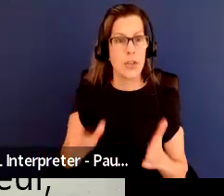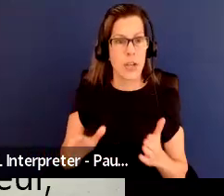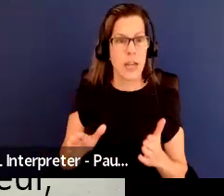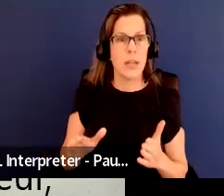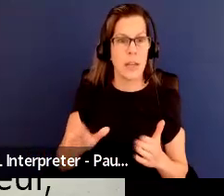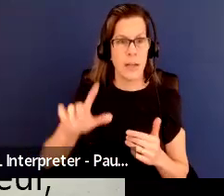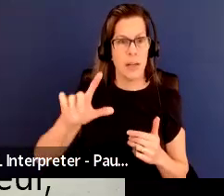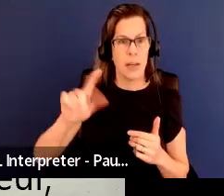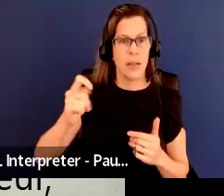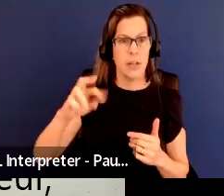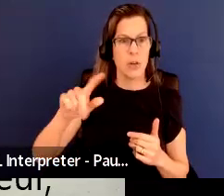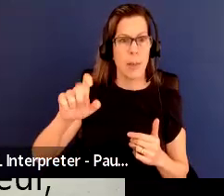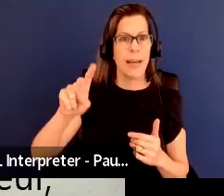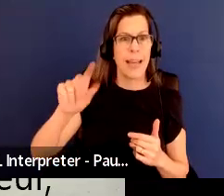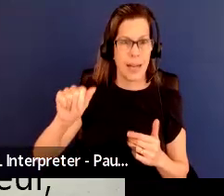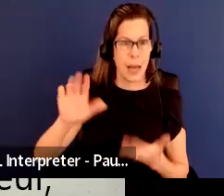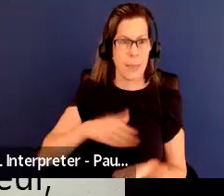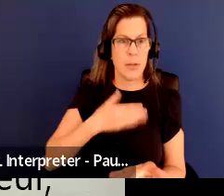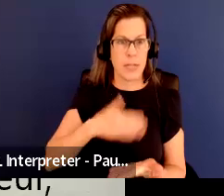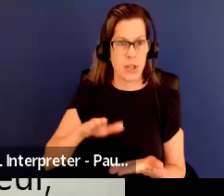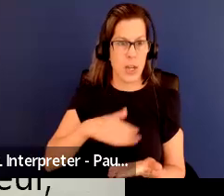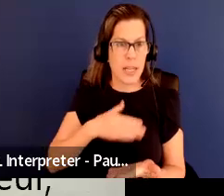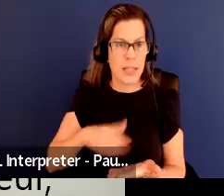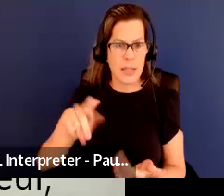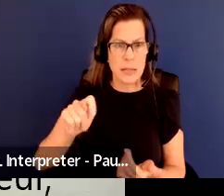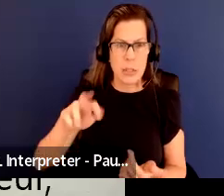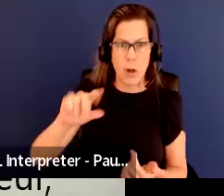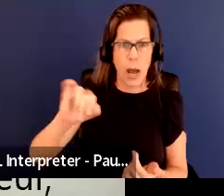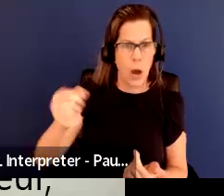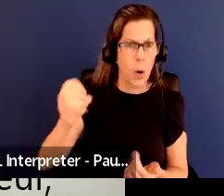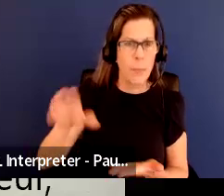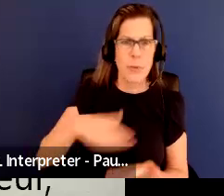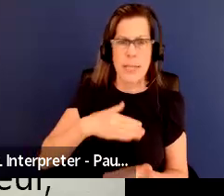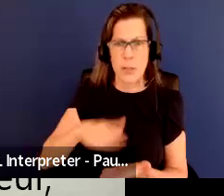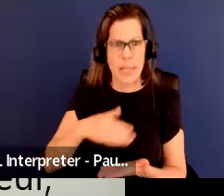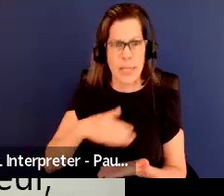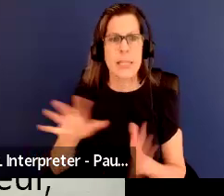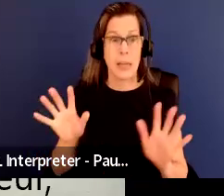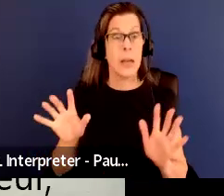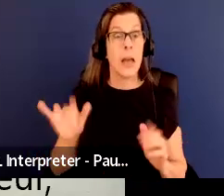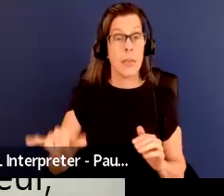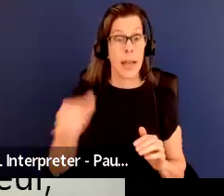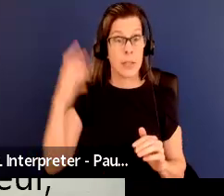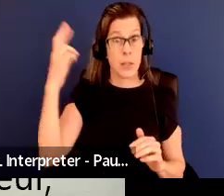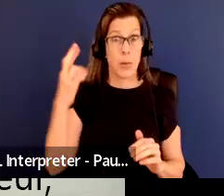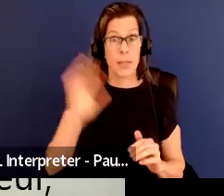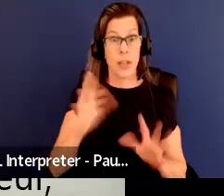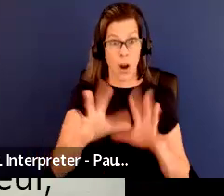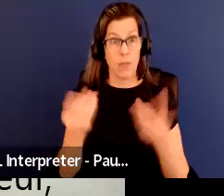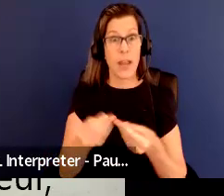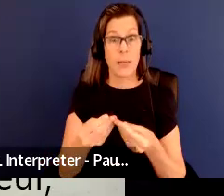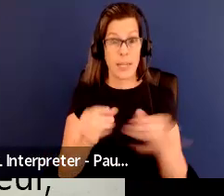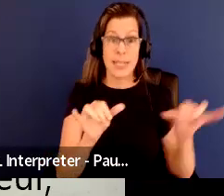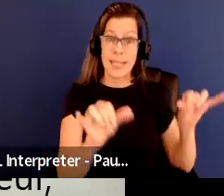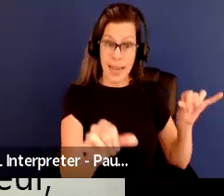Ayala, and she brought in Los Tigres del Norte. I believe this is the reason that our families stayed in